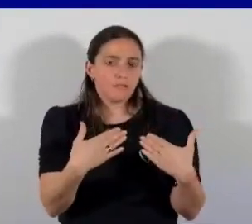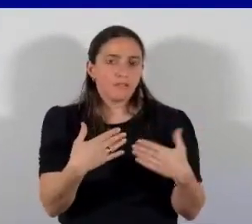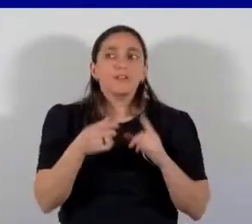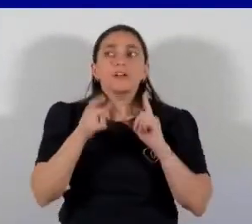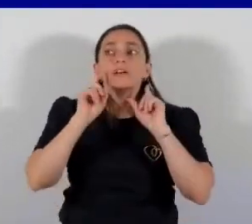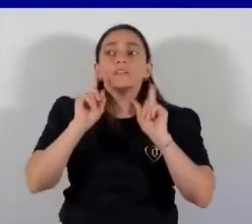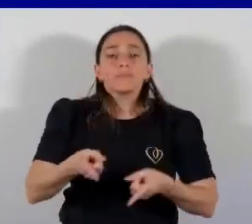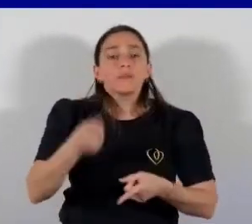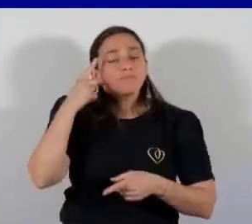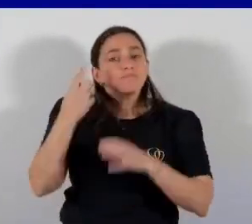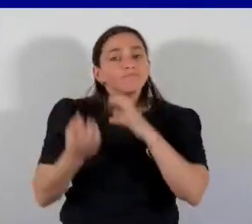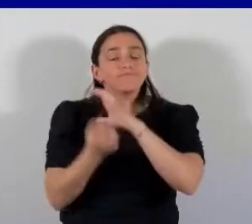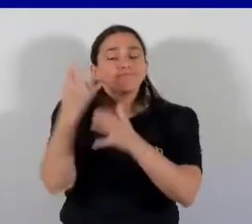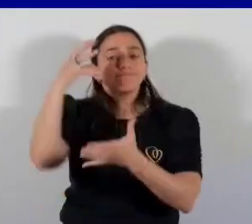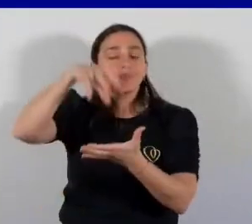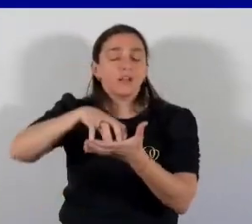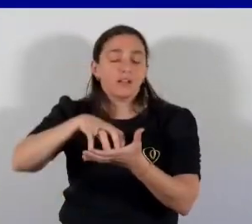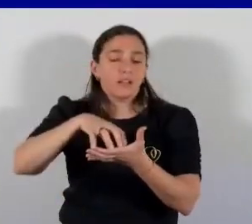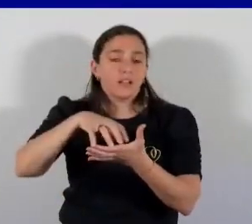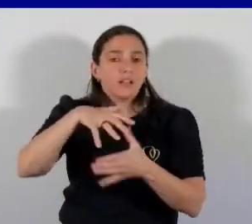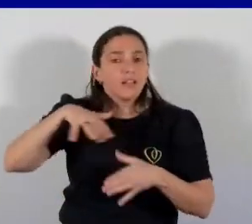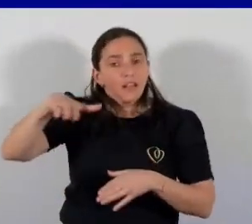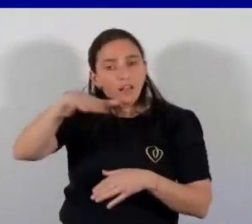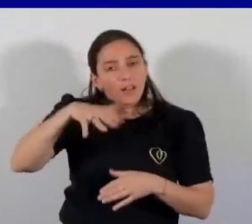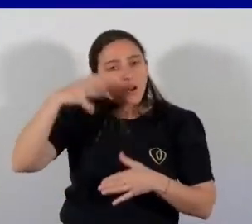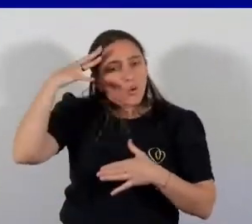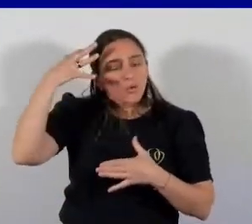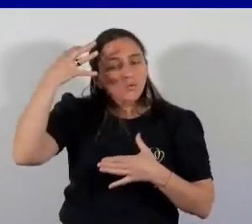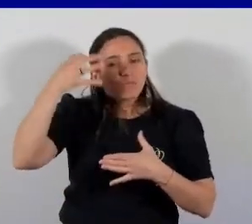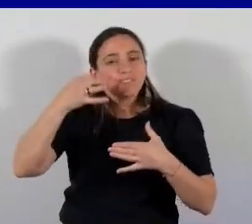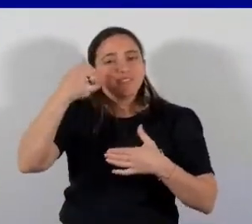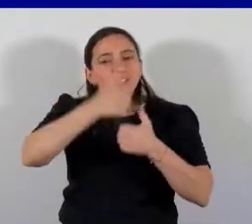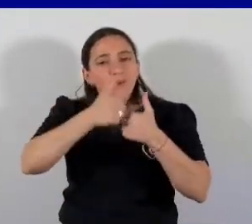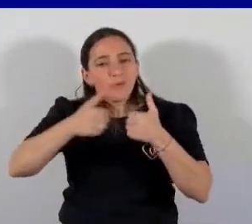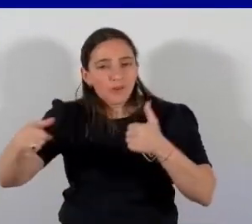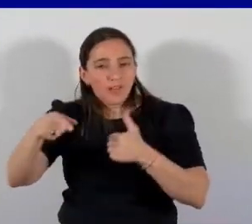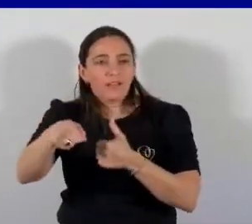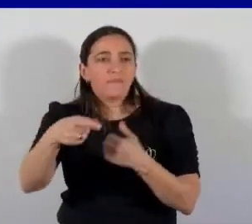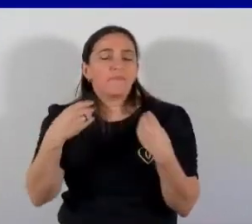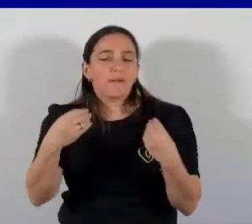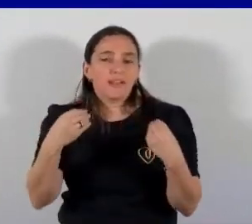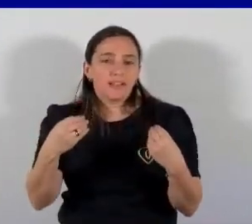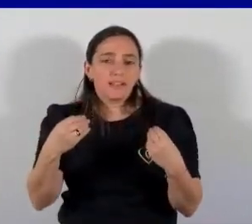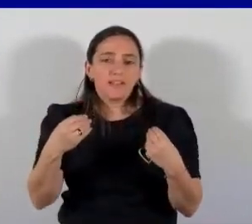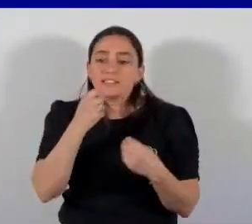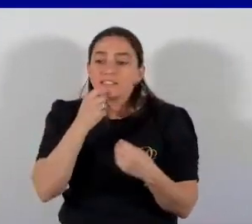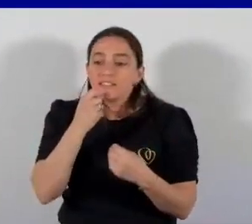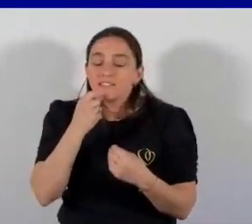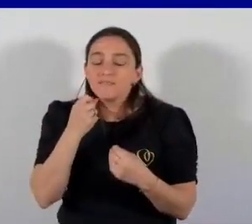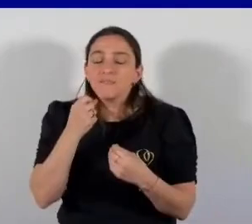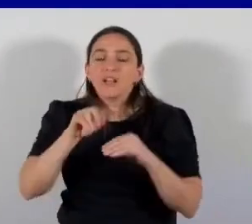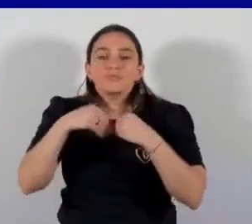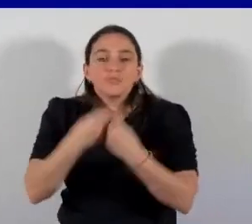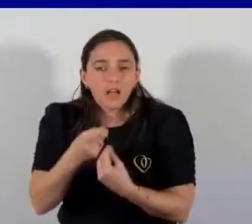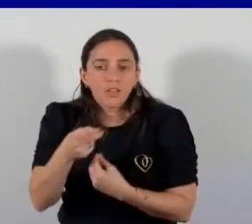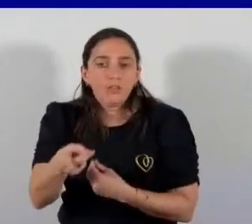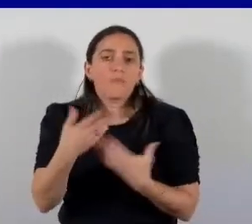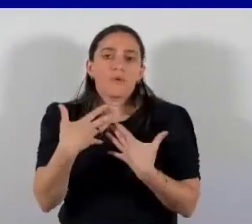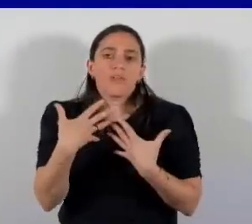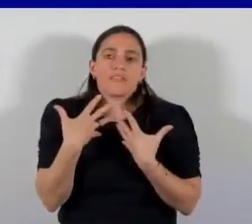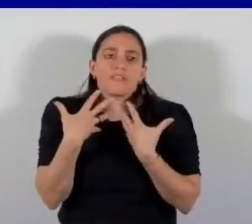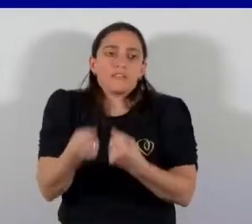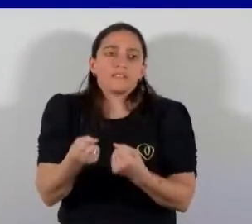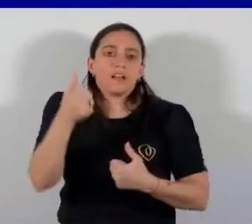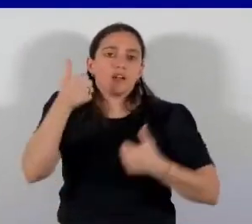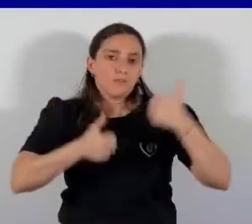Un tribunal local para esto, And we also created a local court for this, la determinación del fallo whose contribution to determining